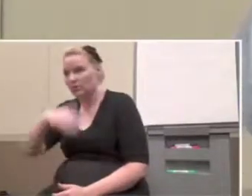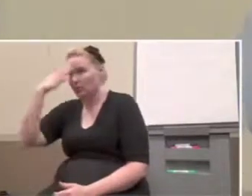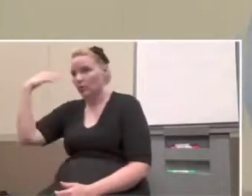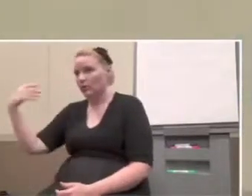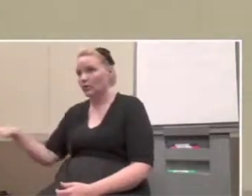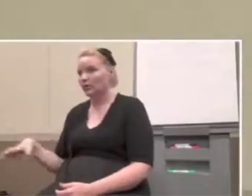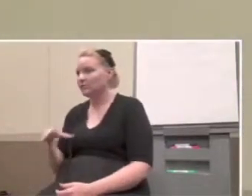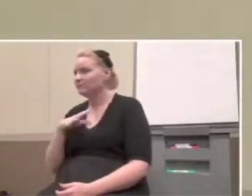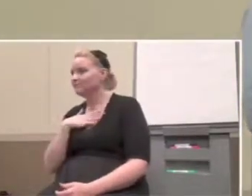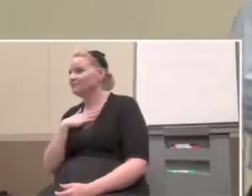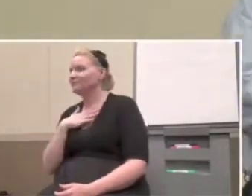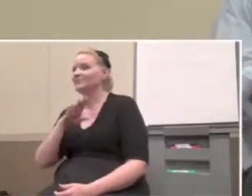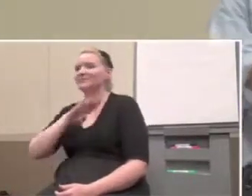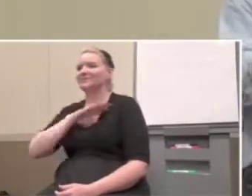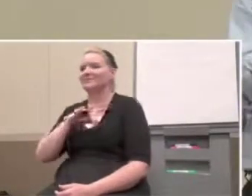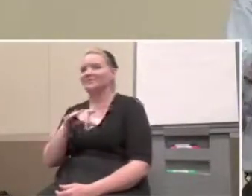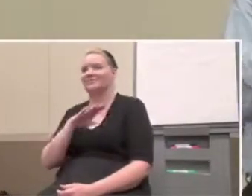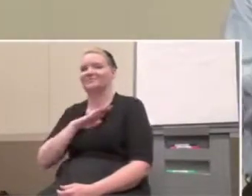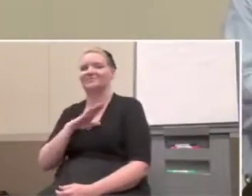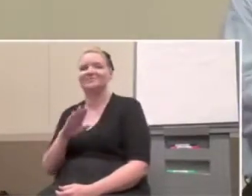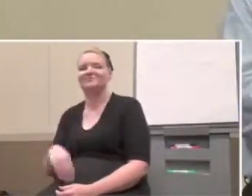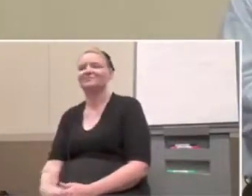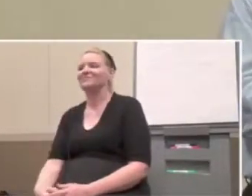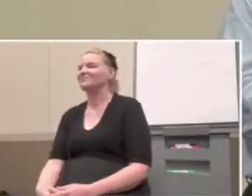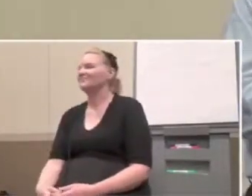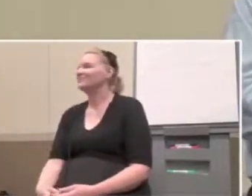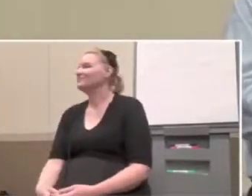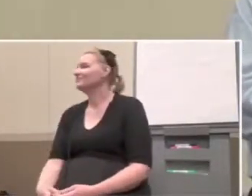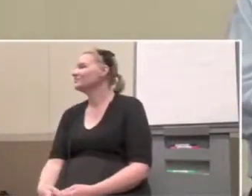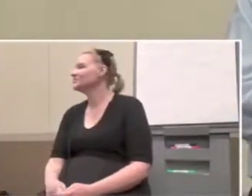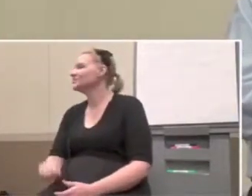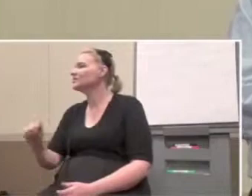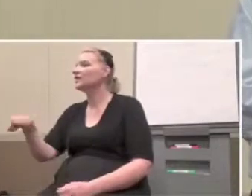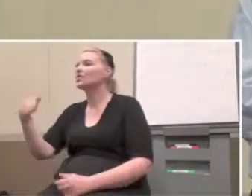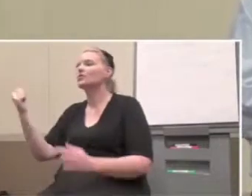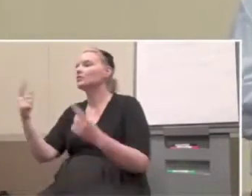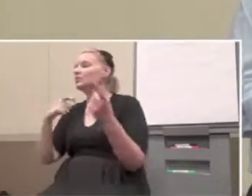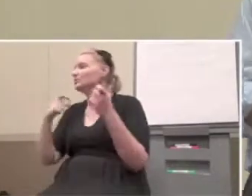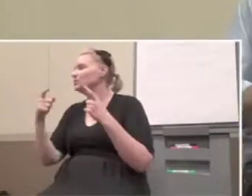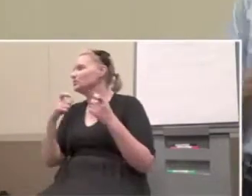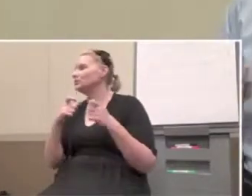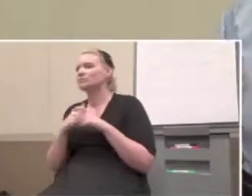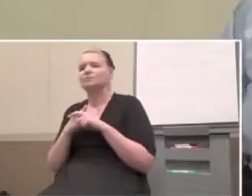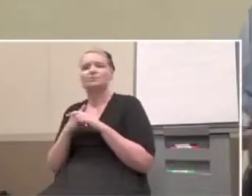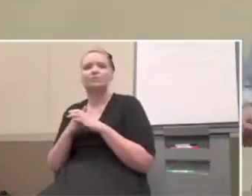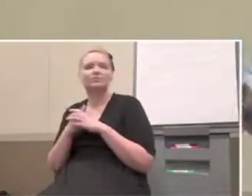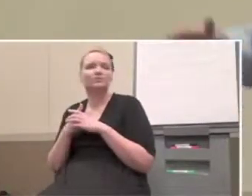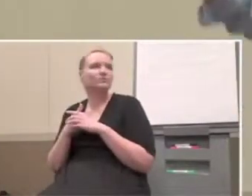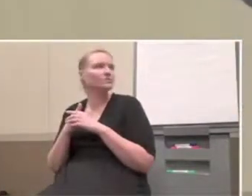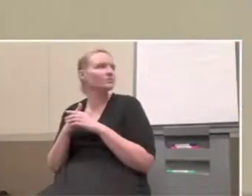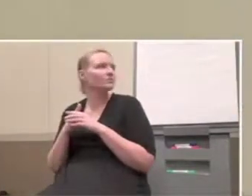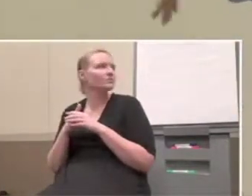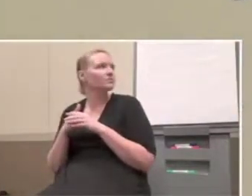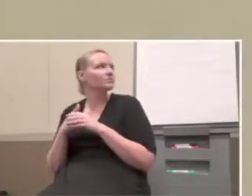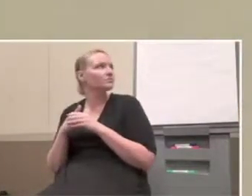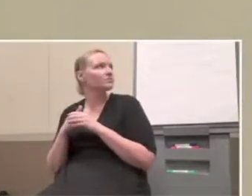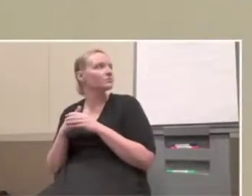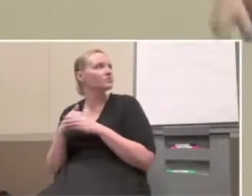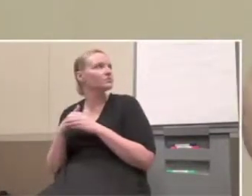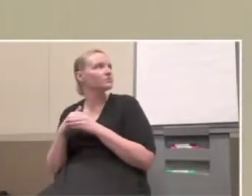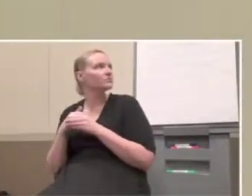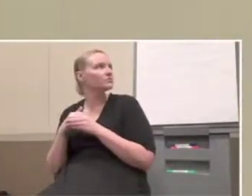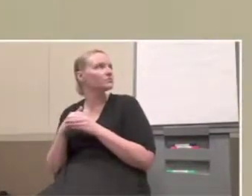goodness. Any other questions about the fair fighting piece? No? Okay. So there are some